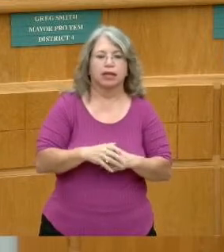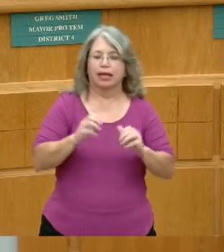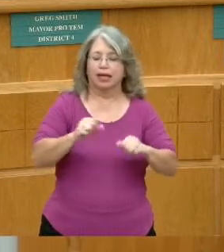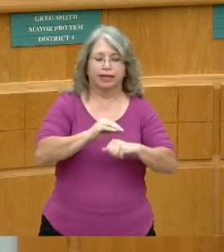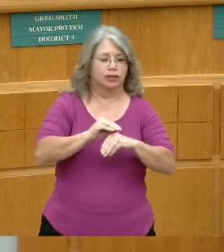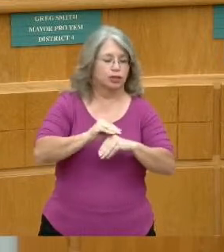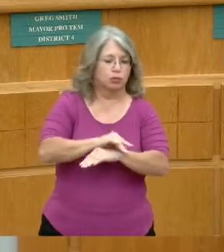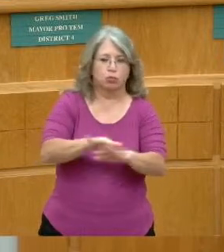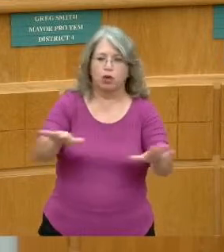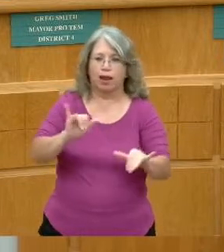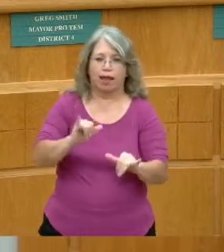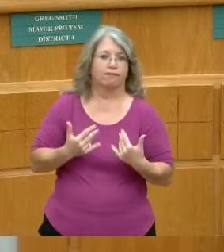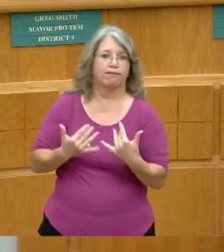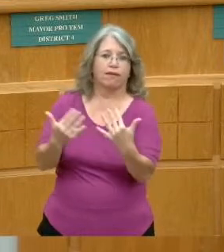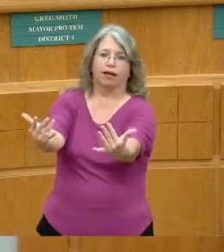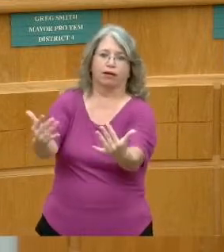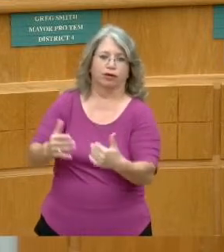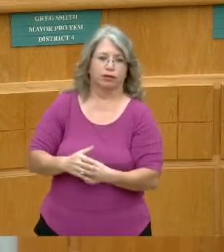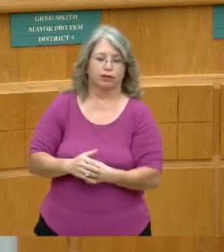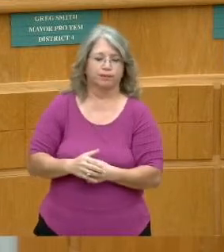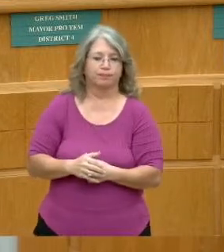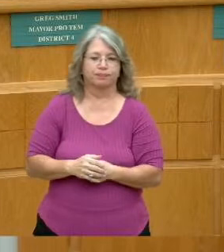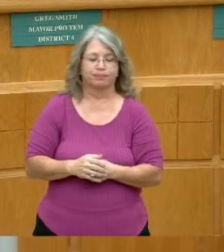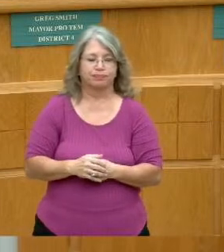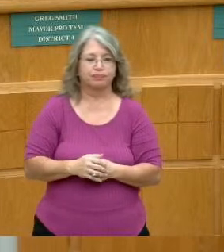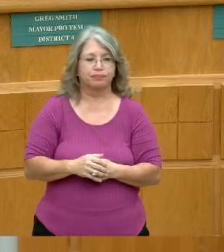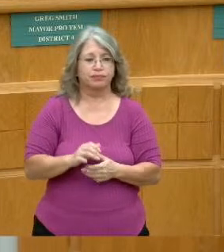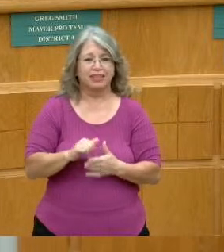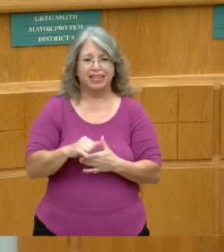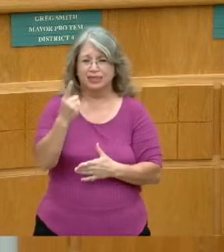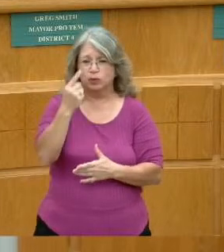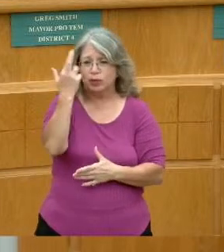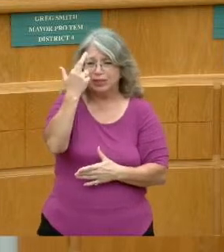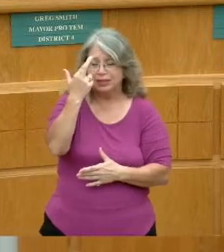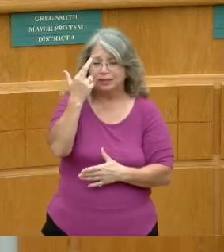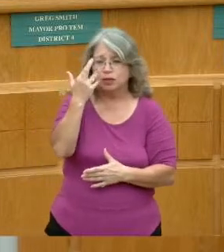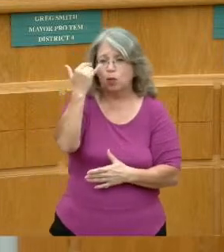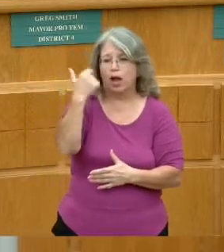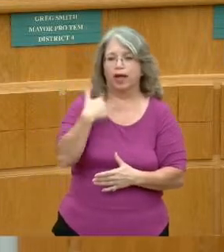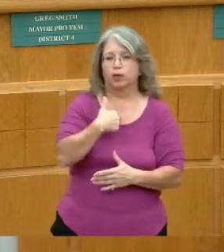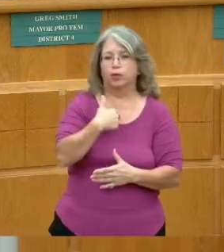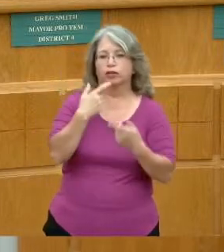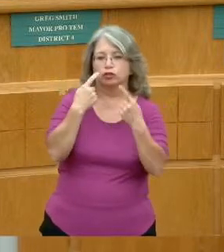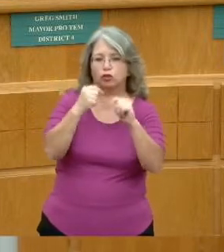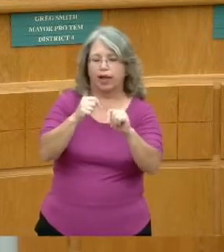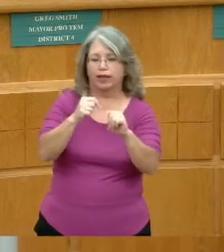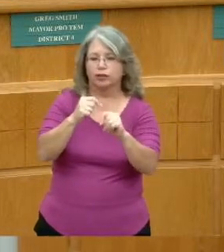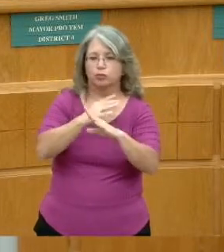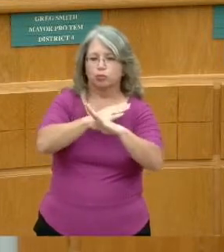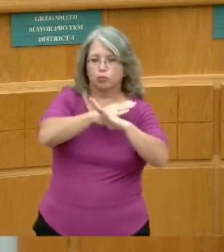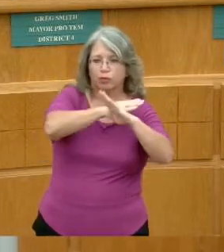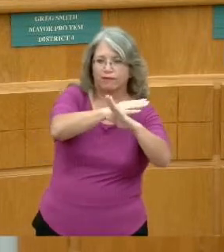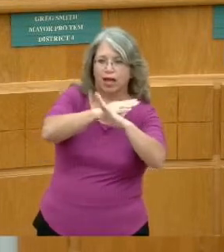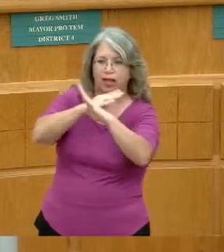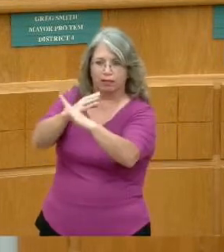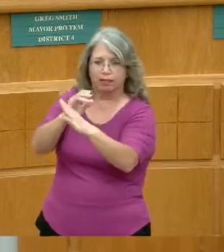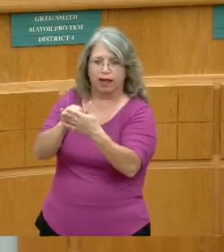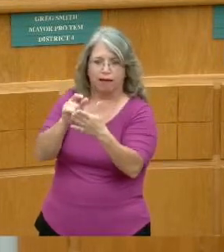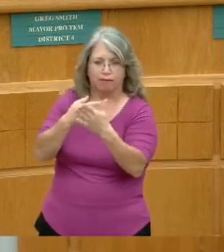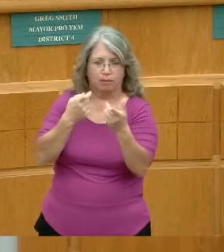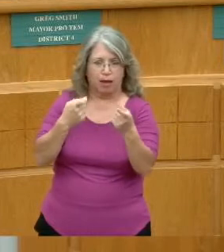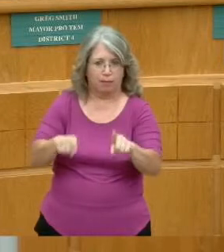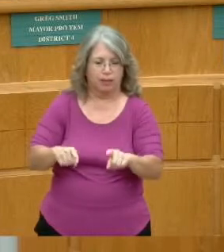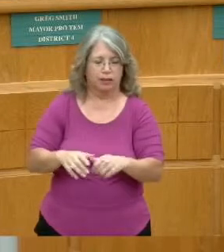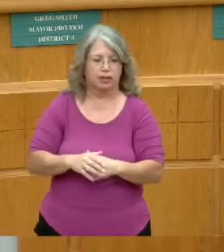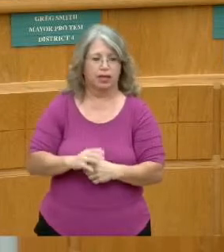here in this pandemic. Now, it's also one of the reasons why we're doing things to try to stop that from occurring. So our estimate